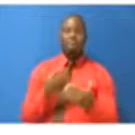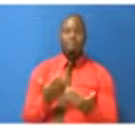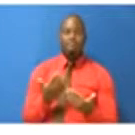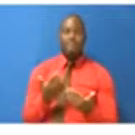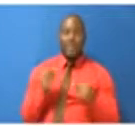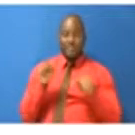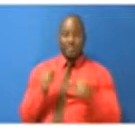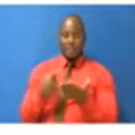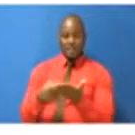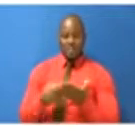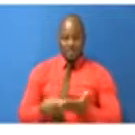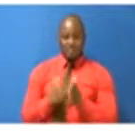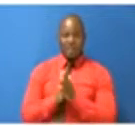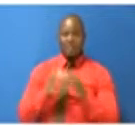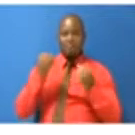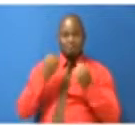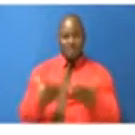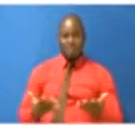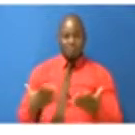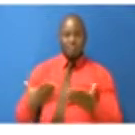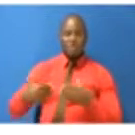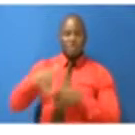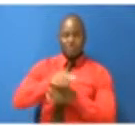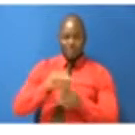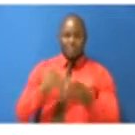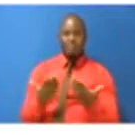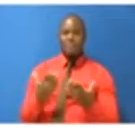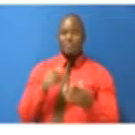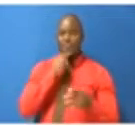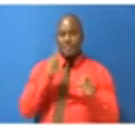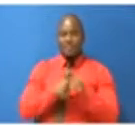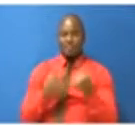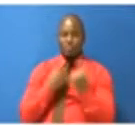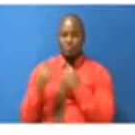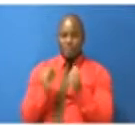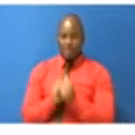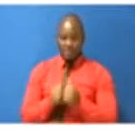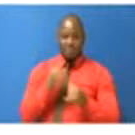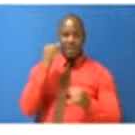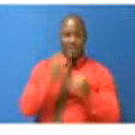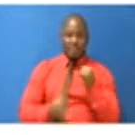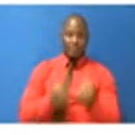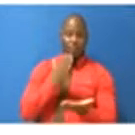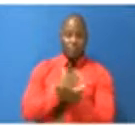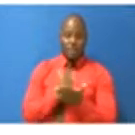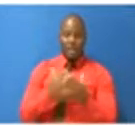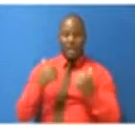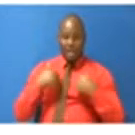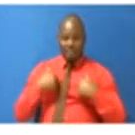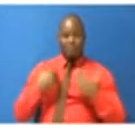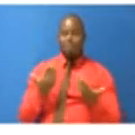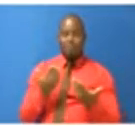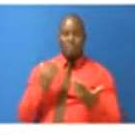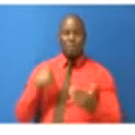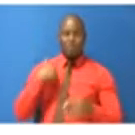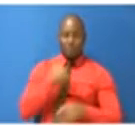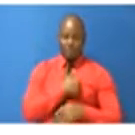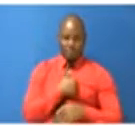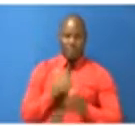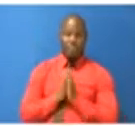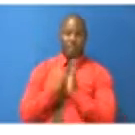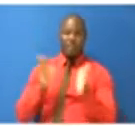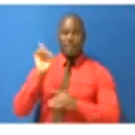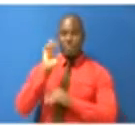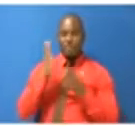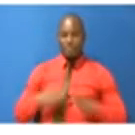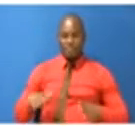uh this uh debate there's a lot to cover i believe both of you gentlemen have spoken and have alluded to the fact that you have the manifestos will be open to the public